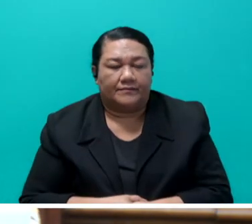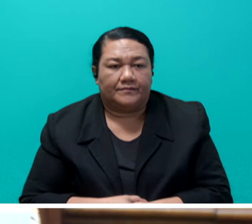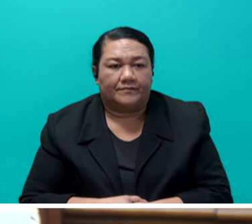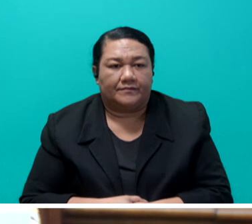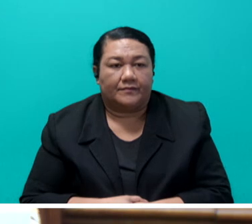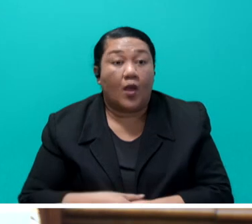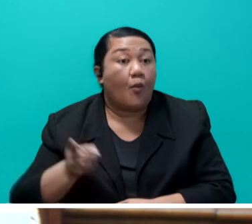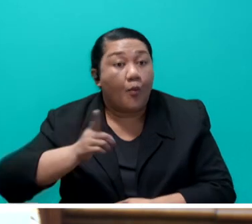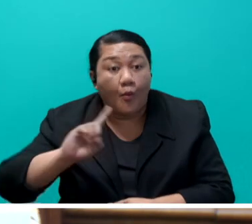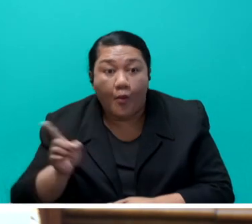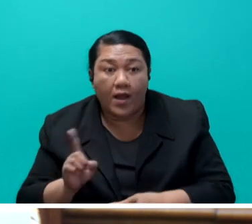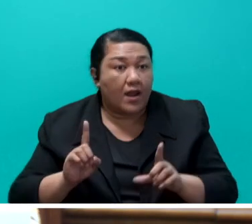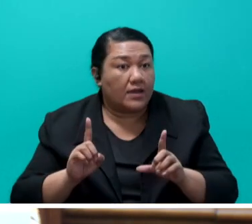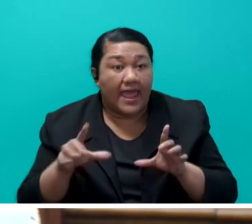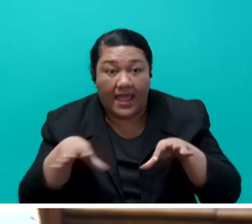what they were doing